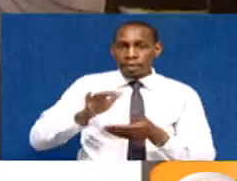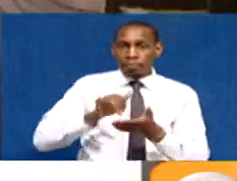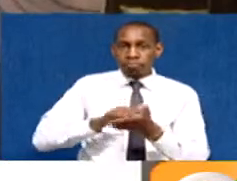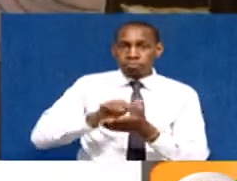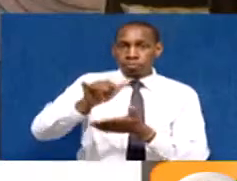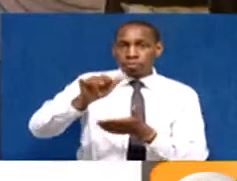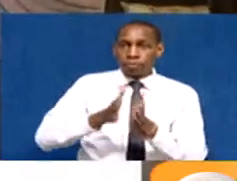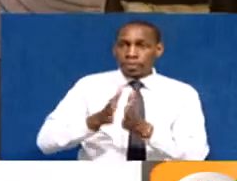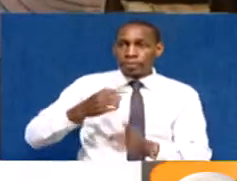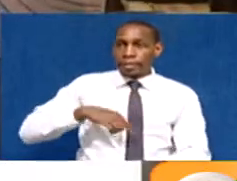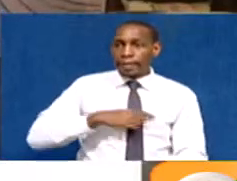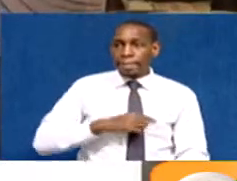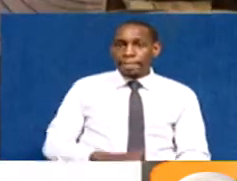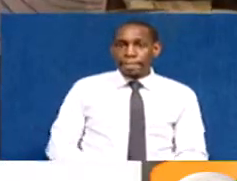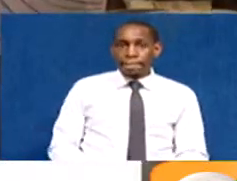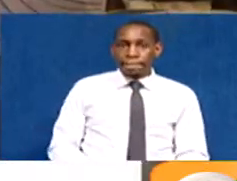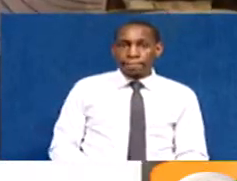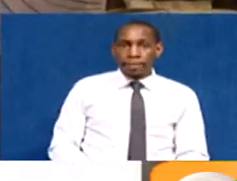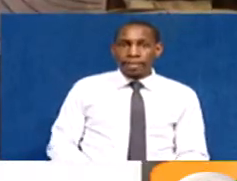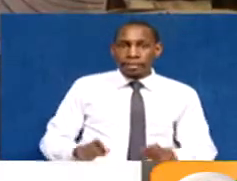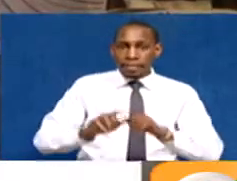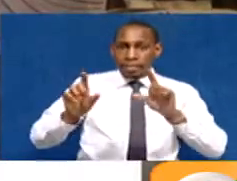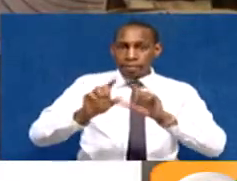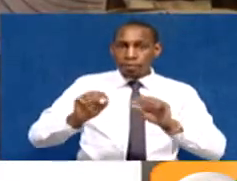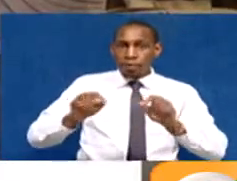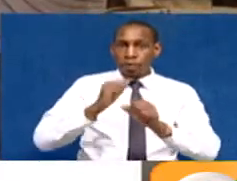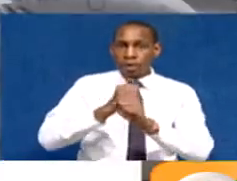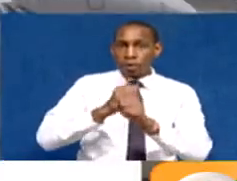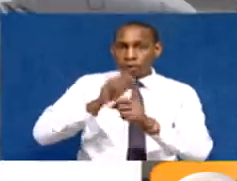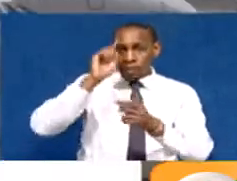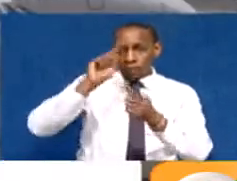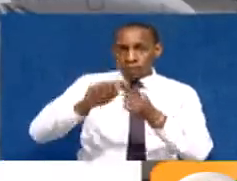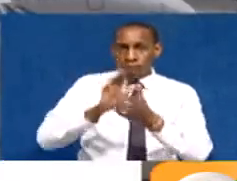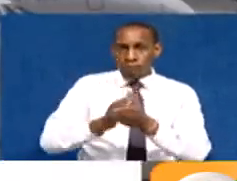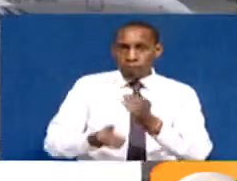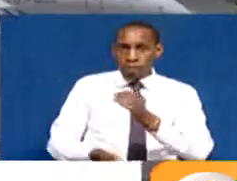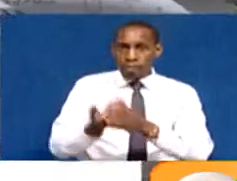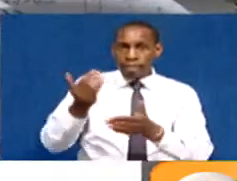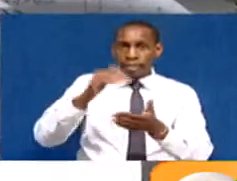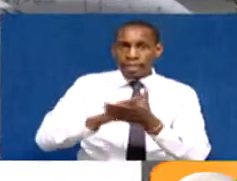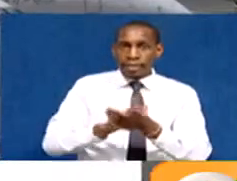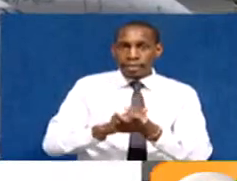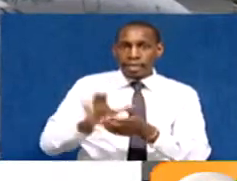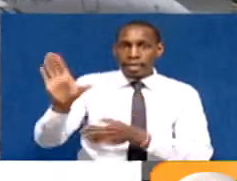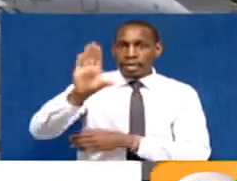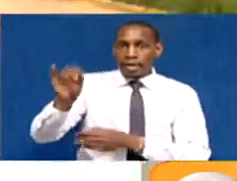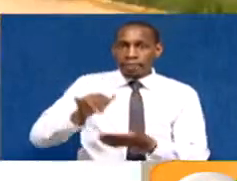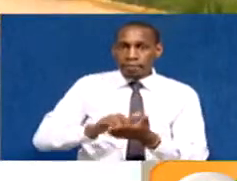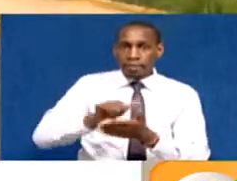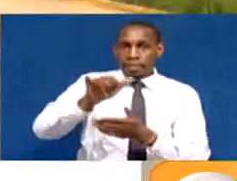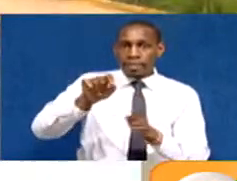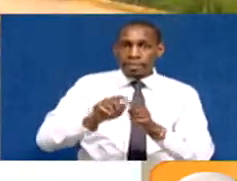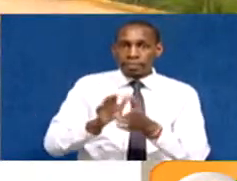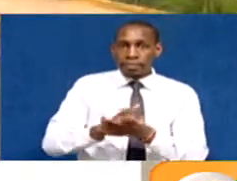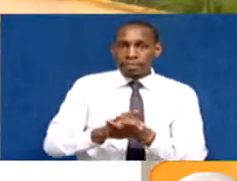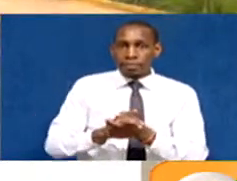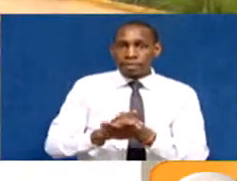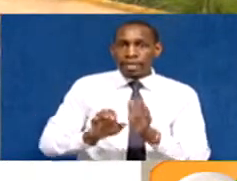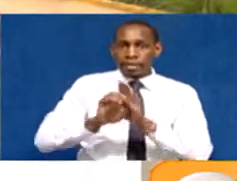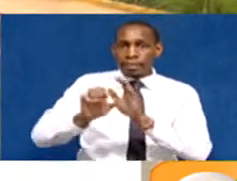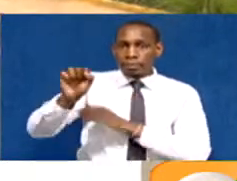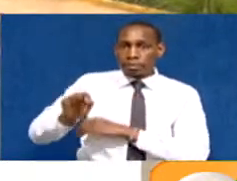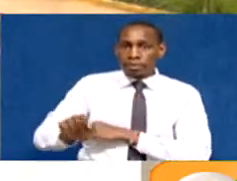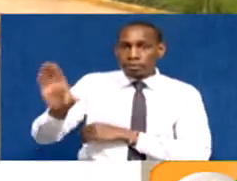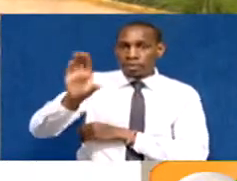us. Further, Kilavuka stated that they are working towards the establishment of a Pan-African airline, which will have carriers such as the South